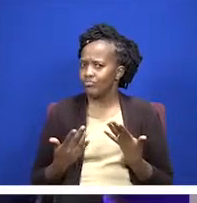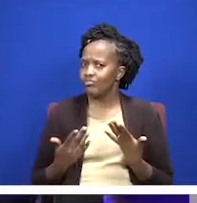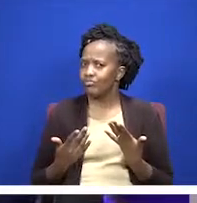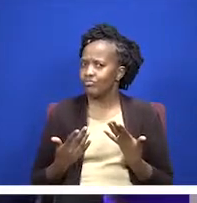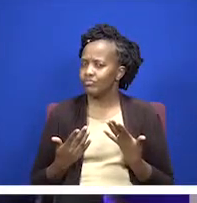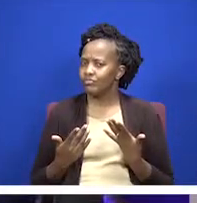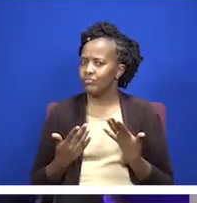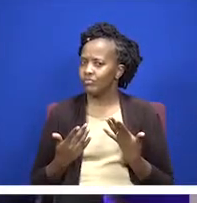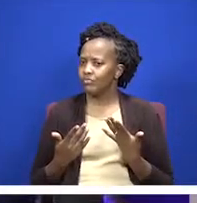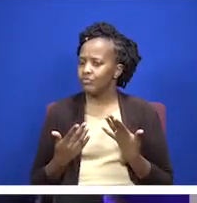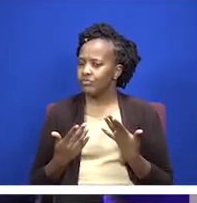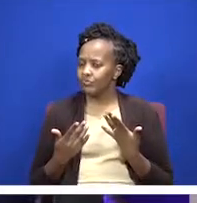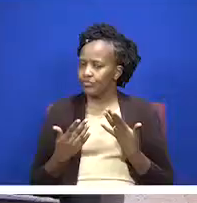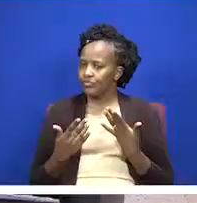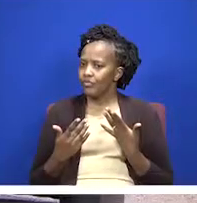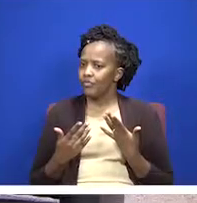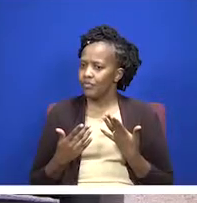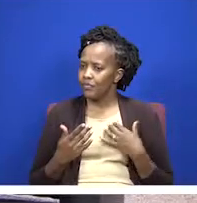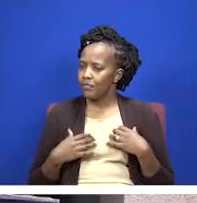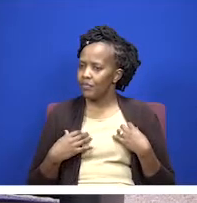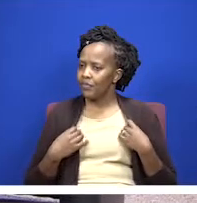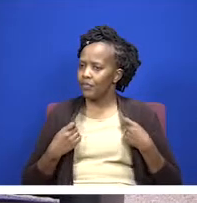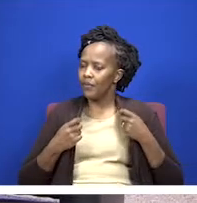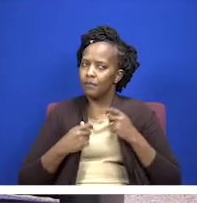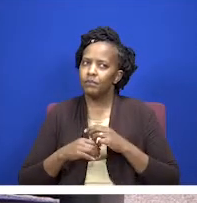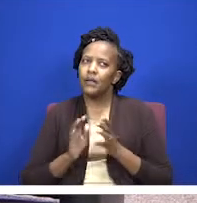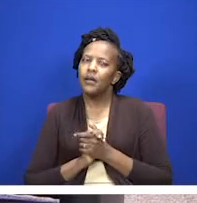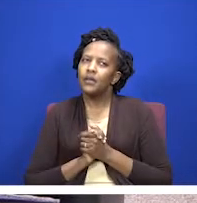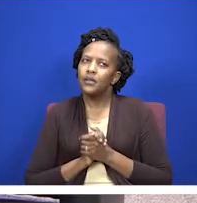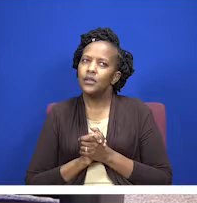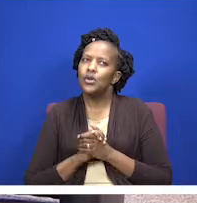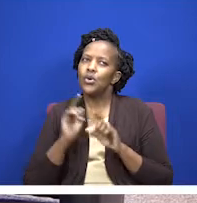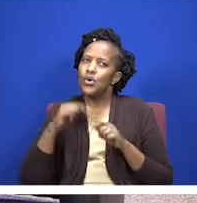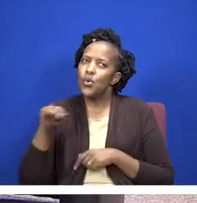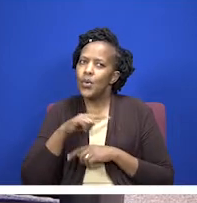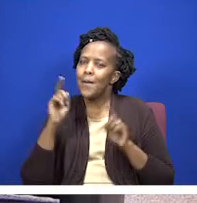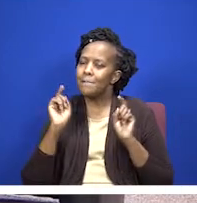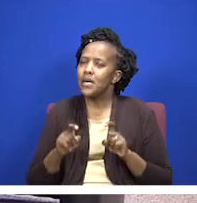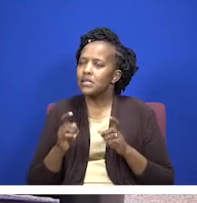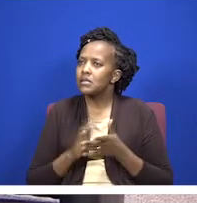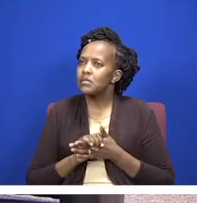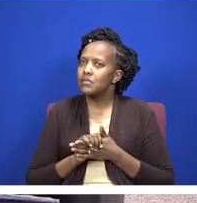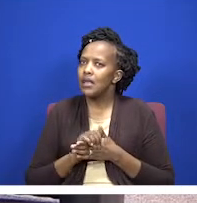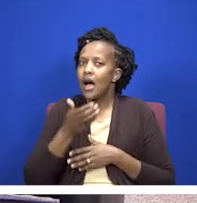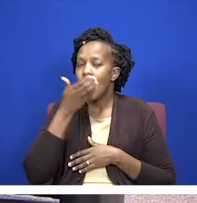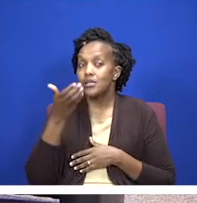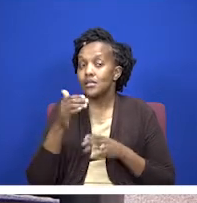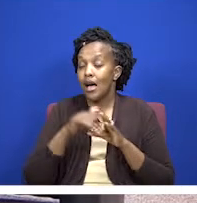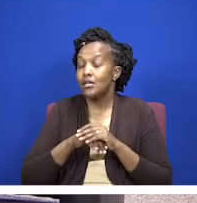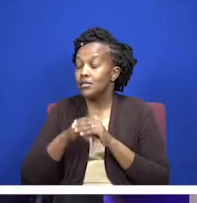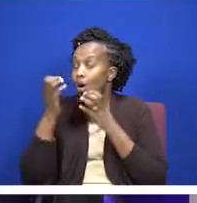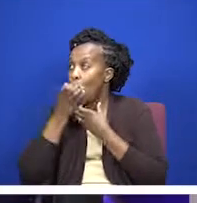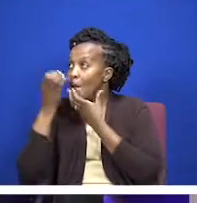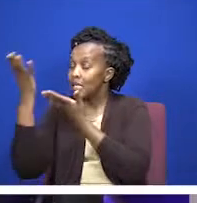Lord Adonai and our Master? Yes, Ida. We should respond to Adonai in obedience. We